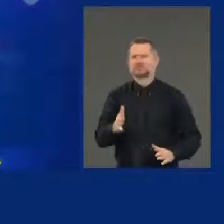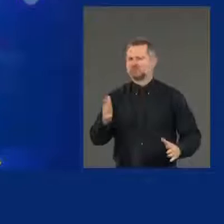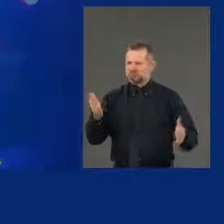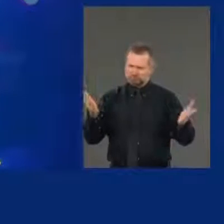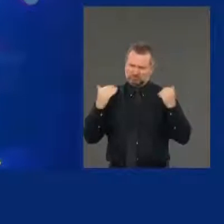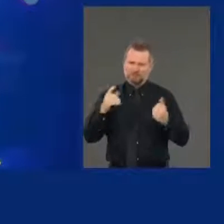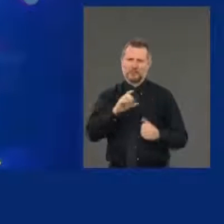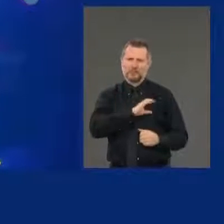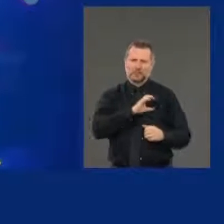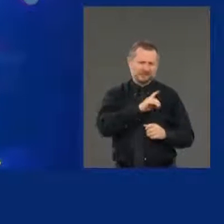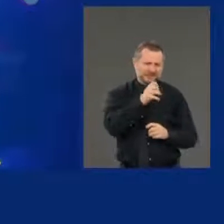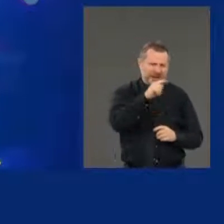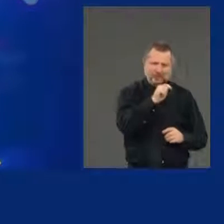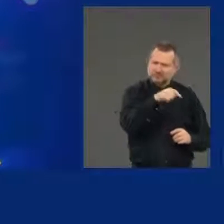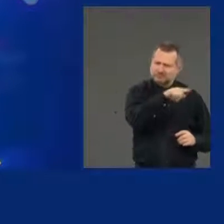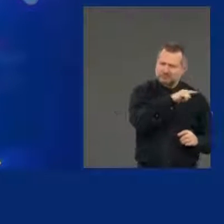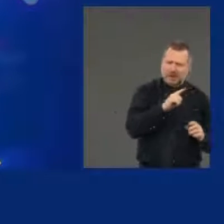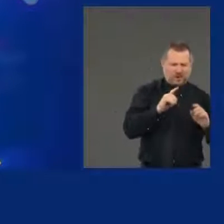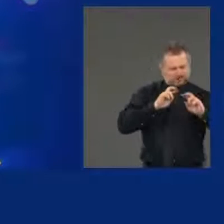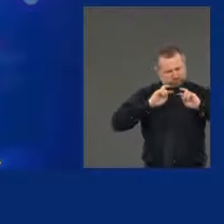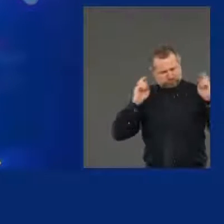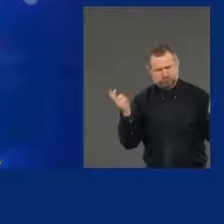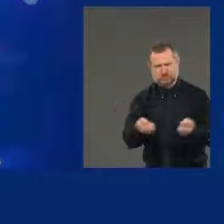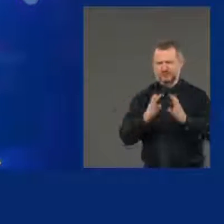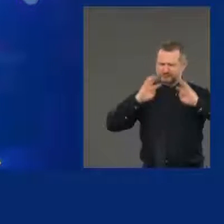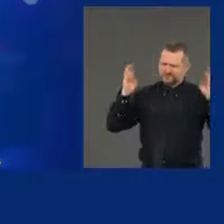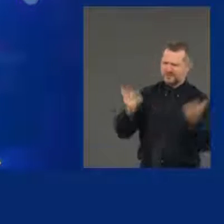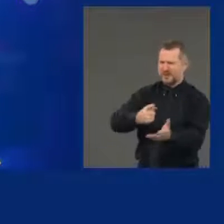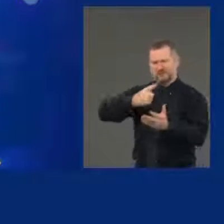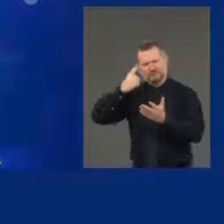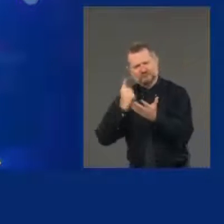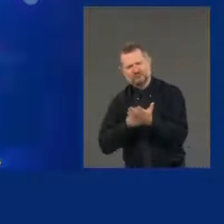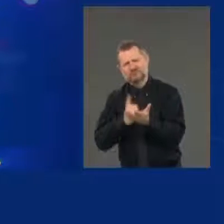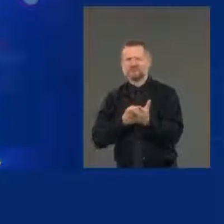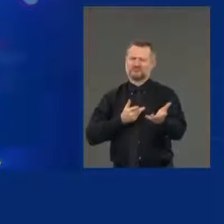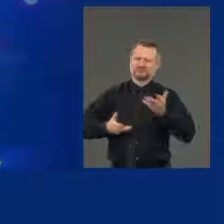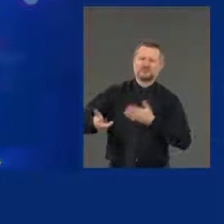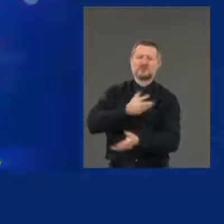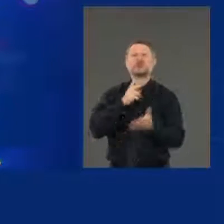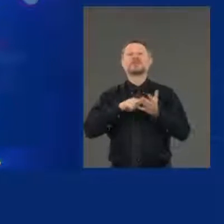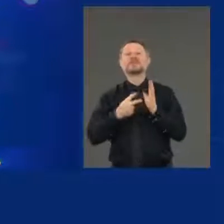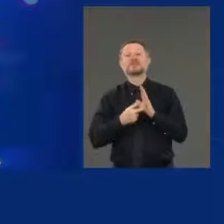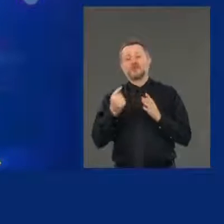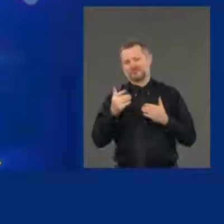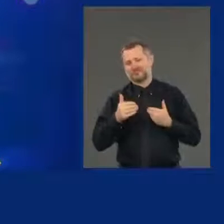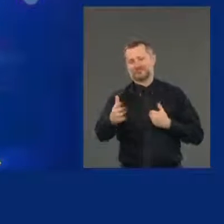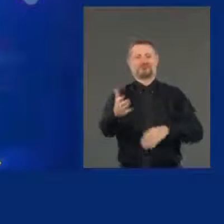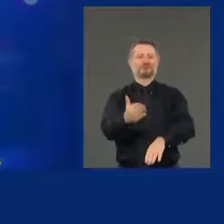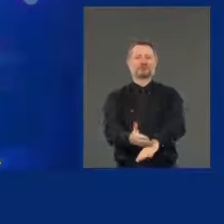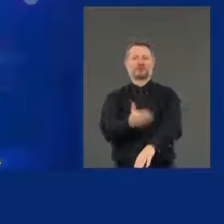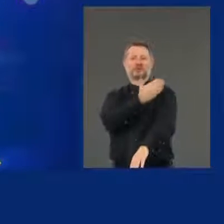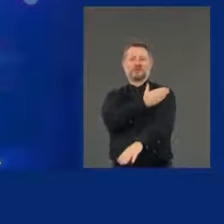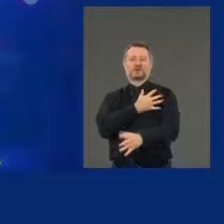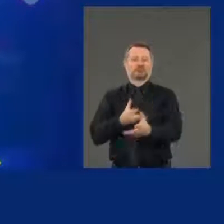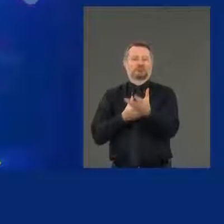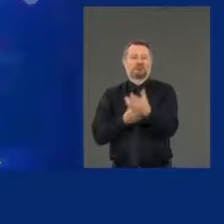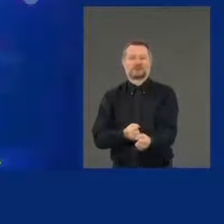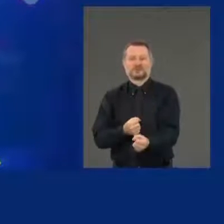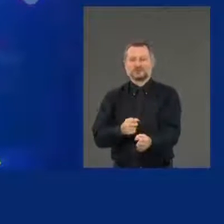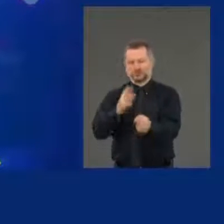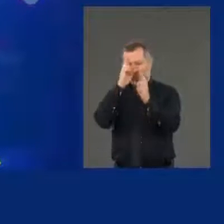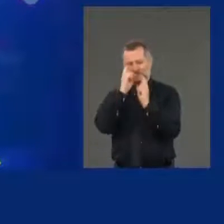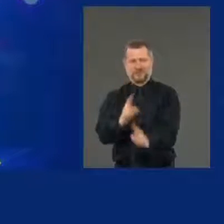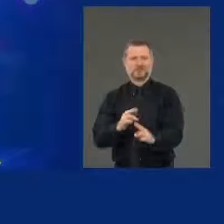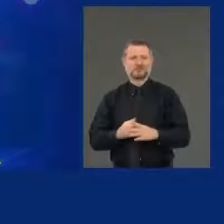department, and redesign it so the relationship is one of trust and respect. The police are a